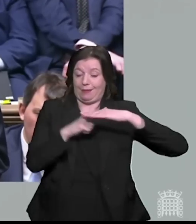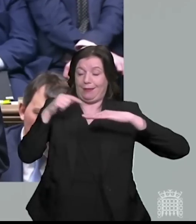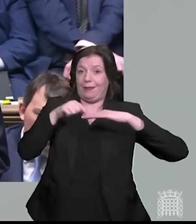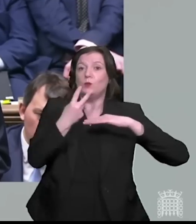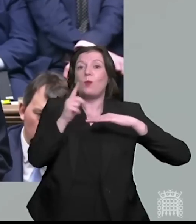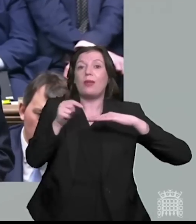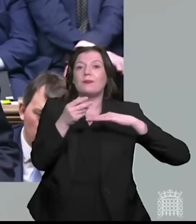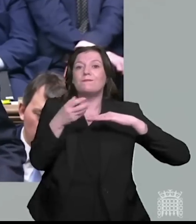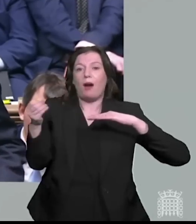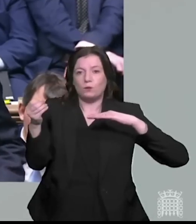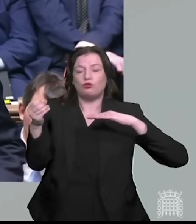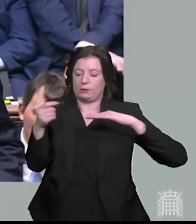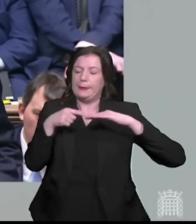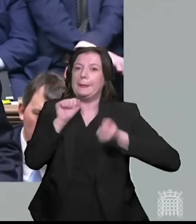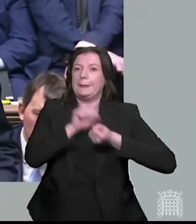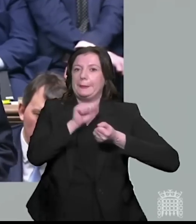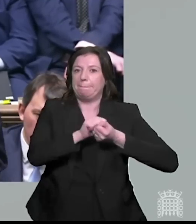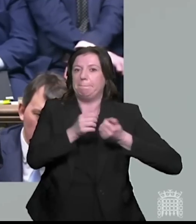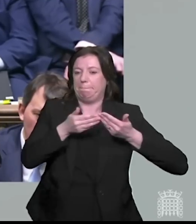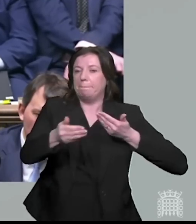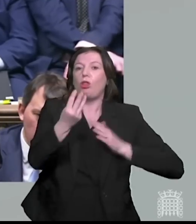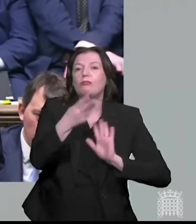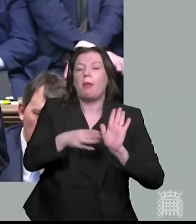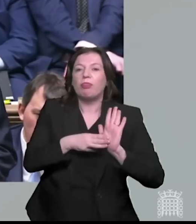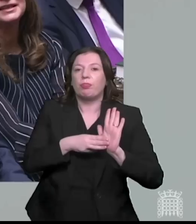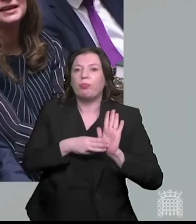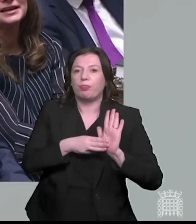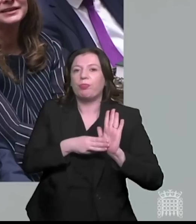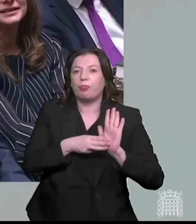at £2,500 for the next 3 months.